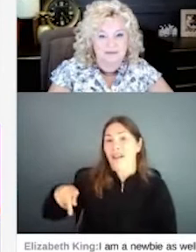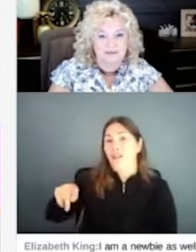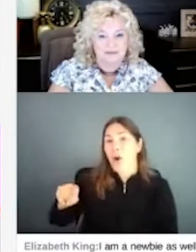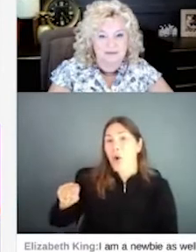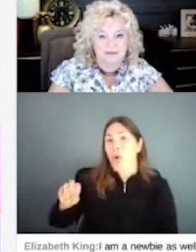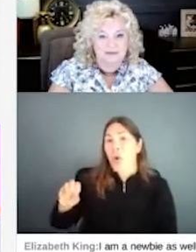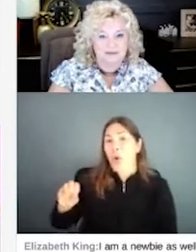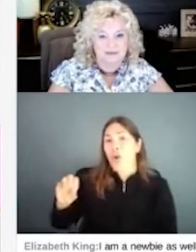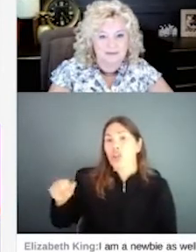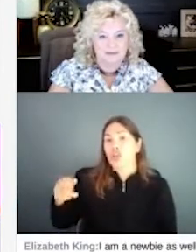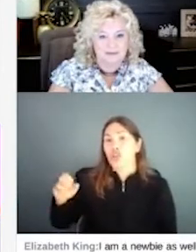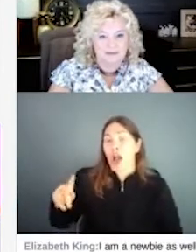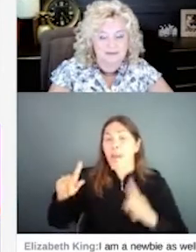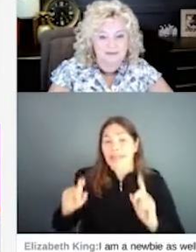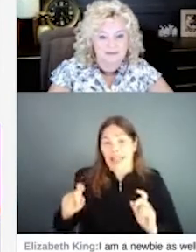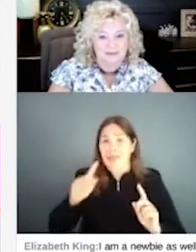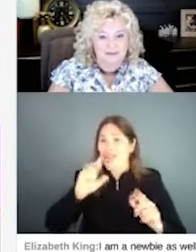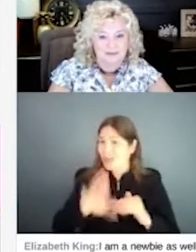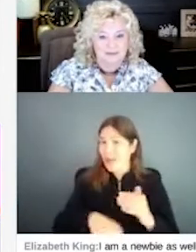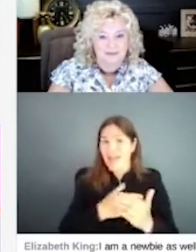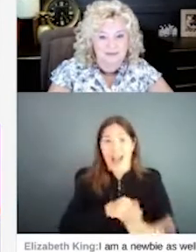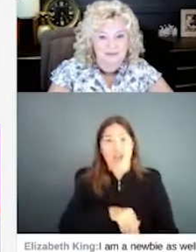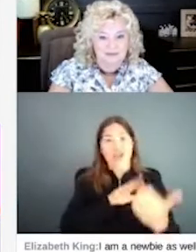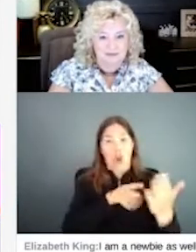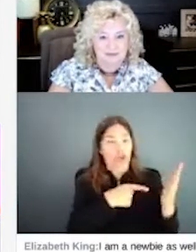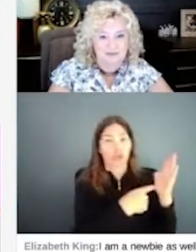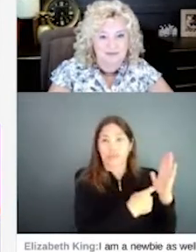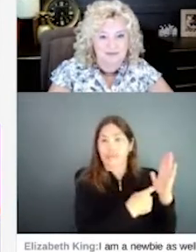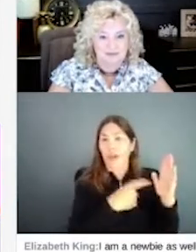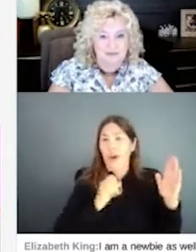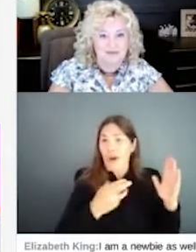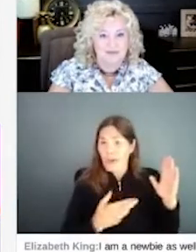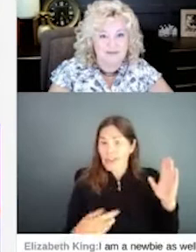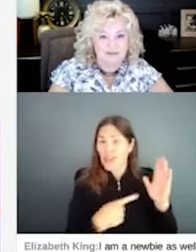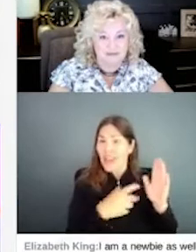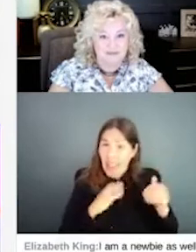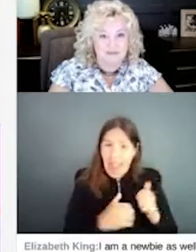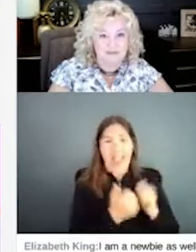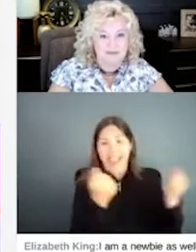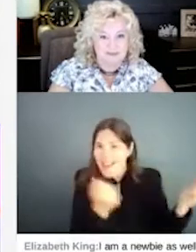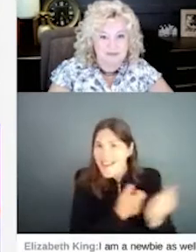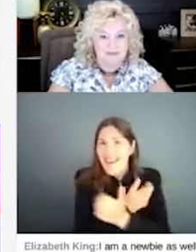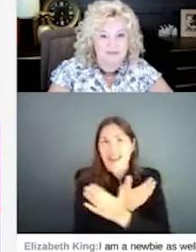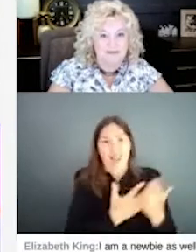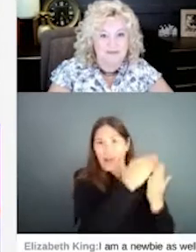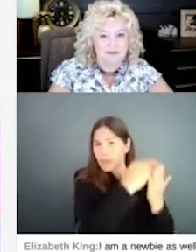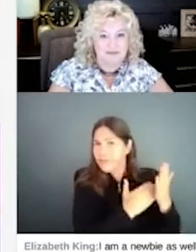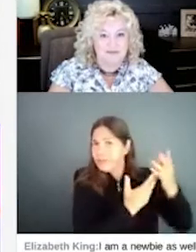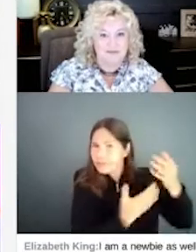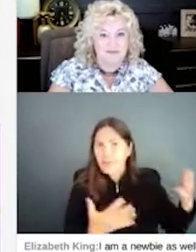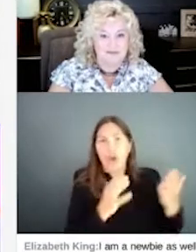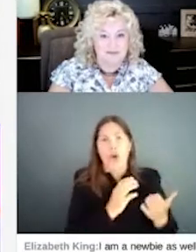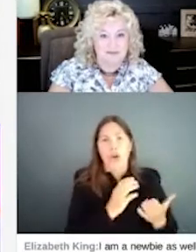of here's my entire approach, here's everything that I do, here's all of my resources, here's how I plan out my entire course.